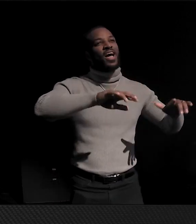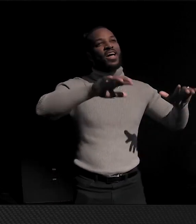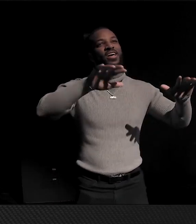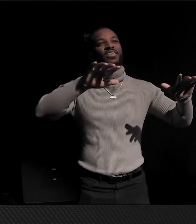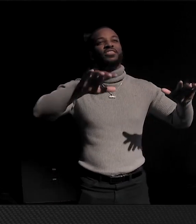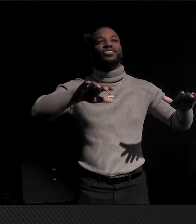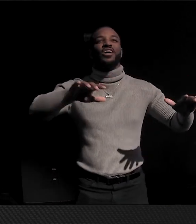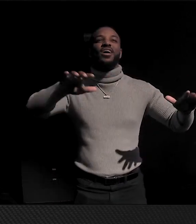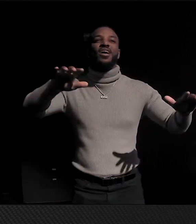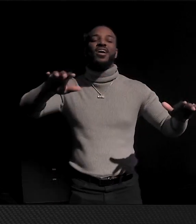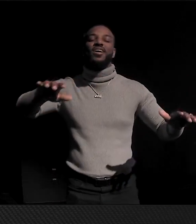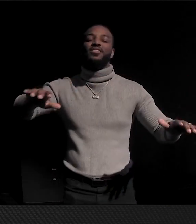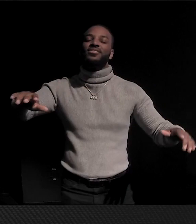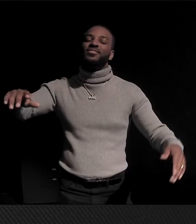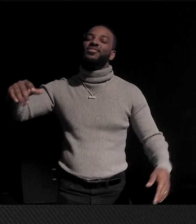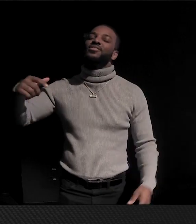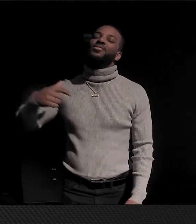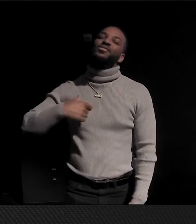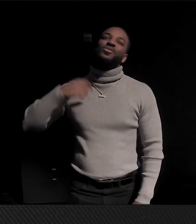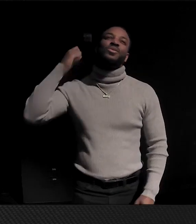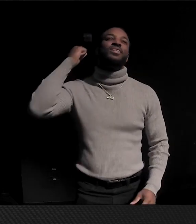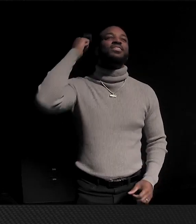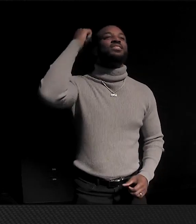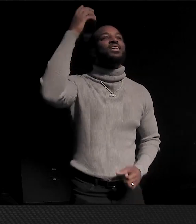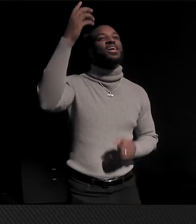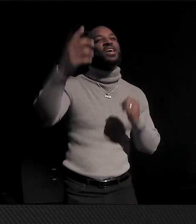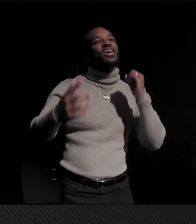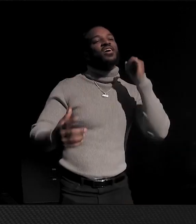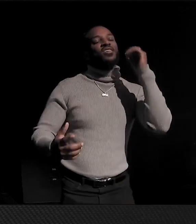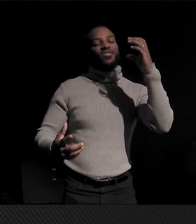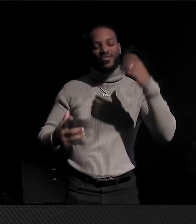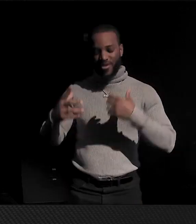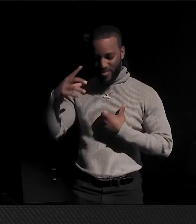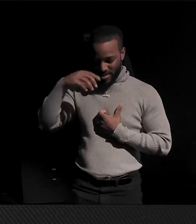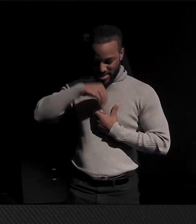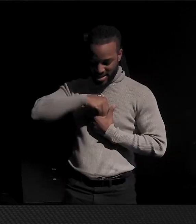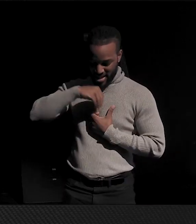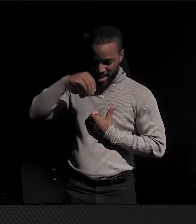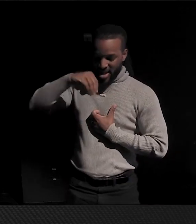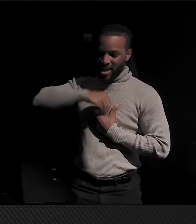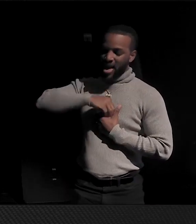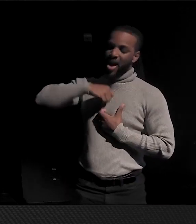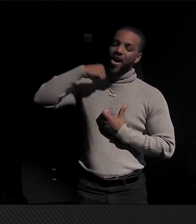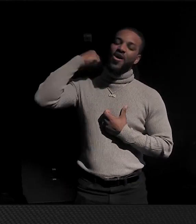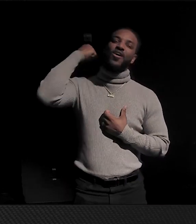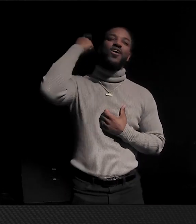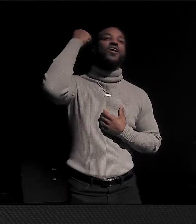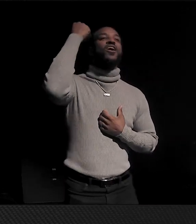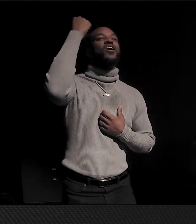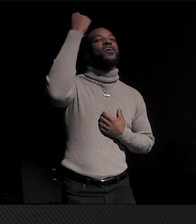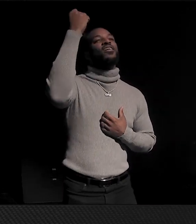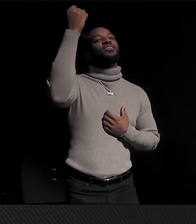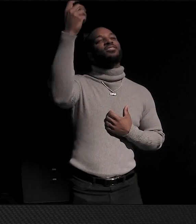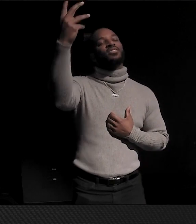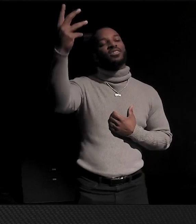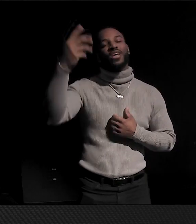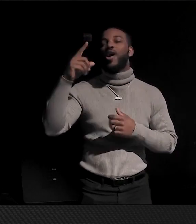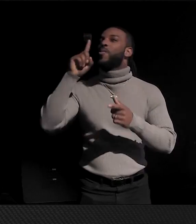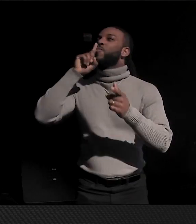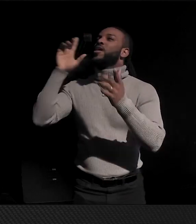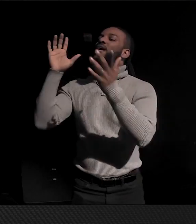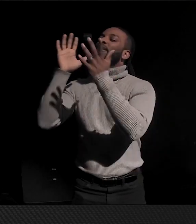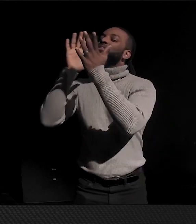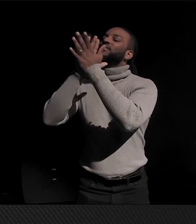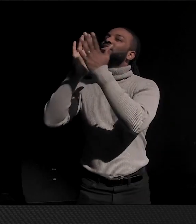and nation, and we'll sing from within our hearts.